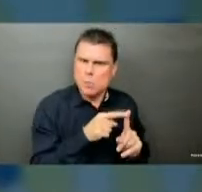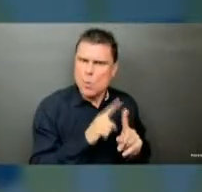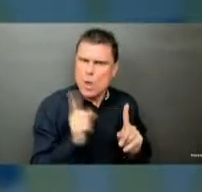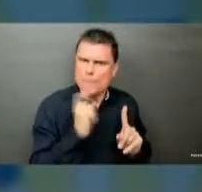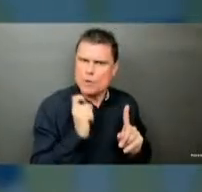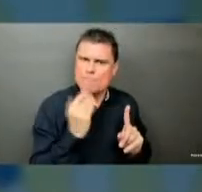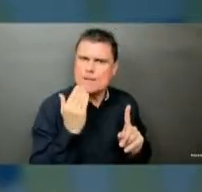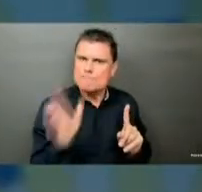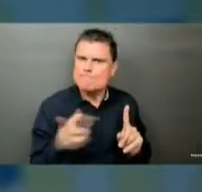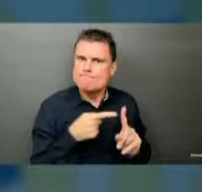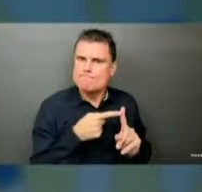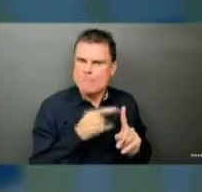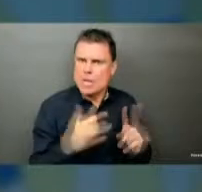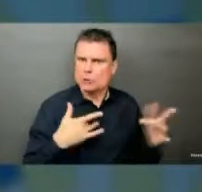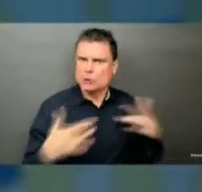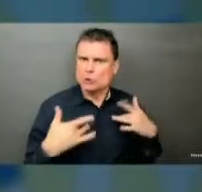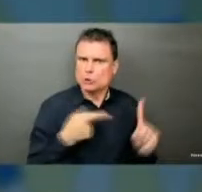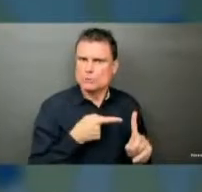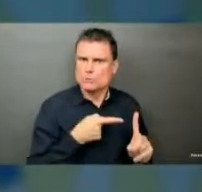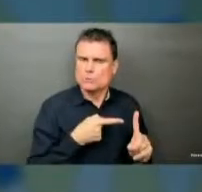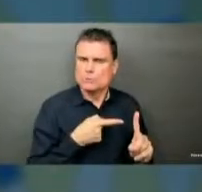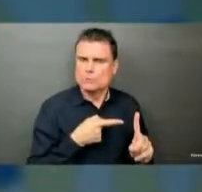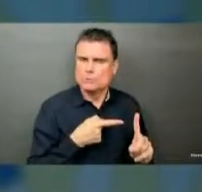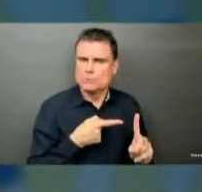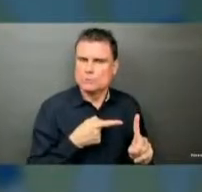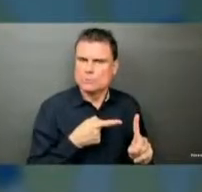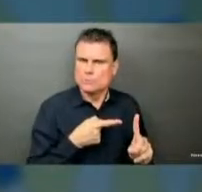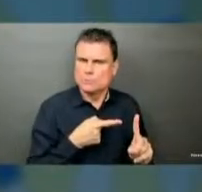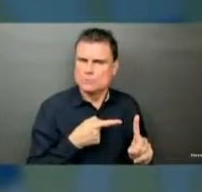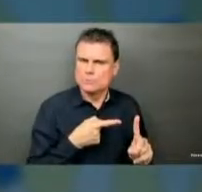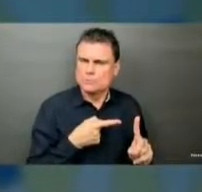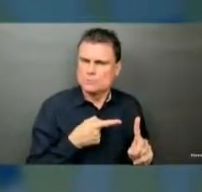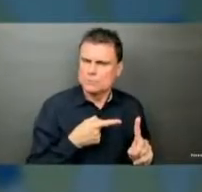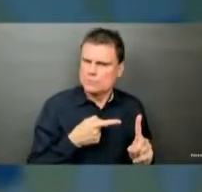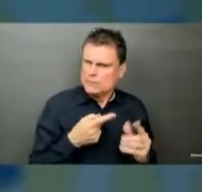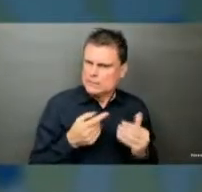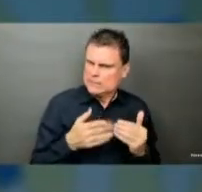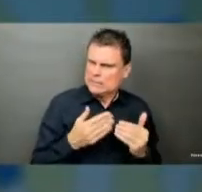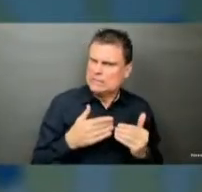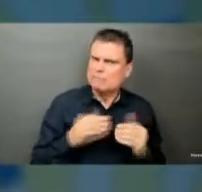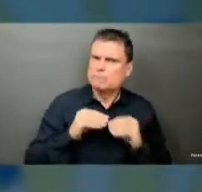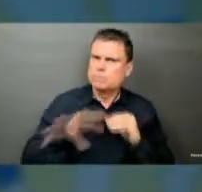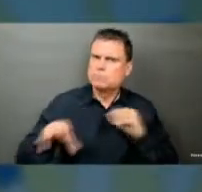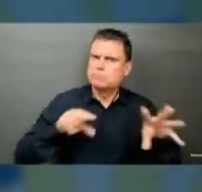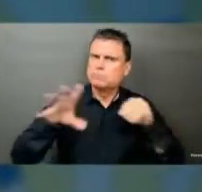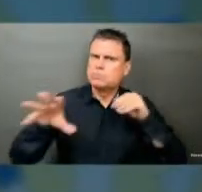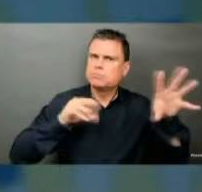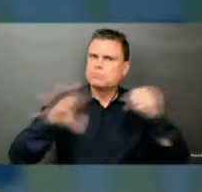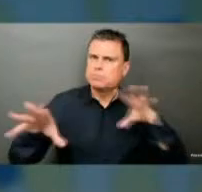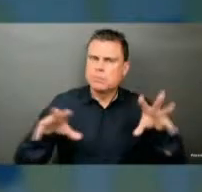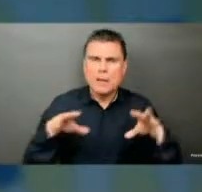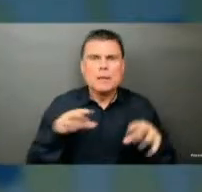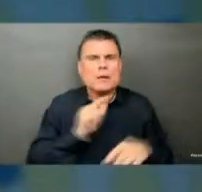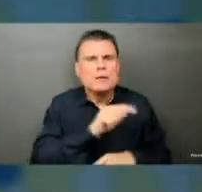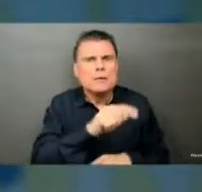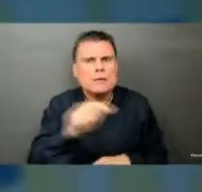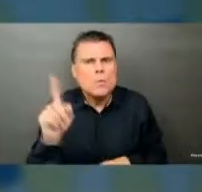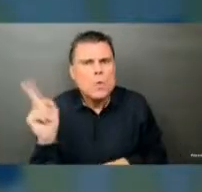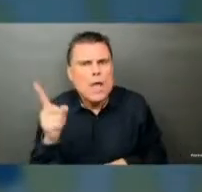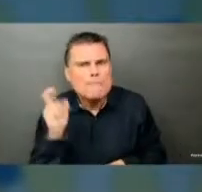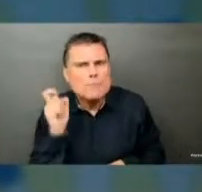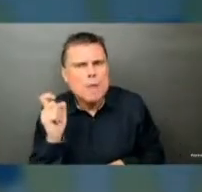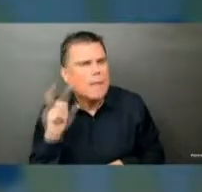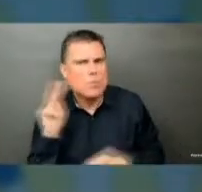widespread variants here in the province yet, but we are stepping up our surveillance and targeted surveillance